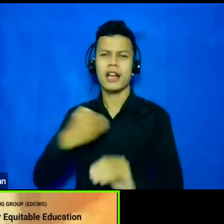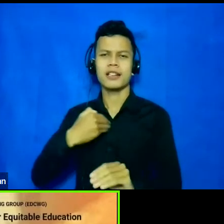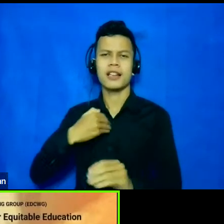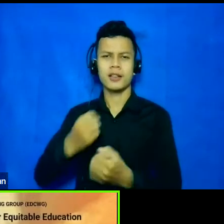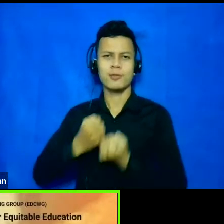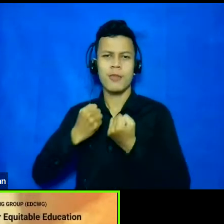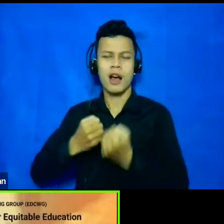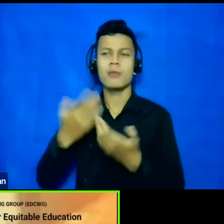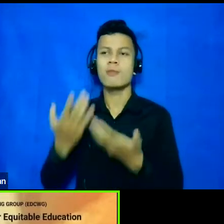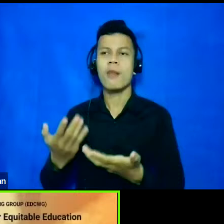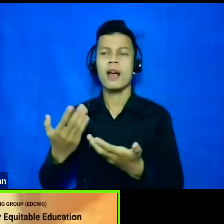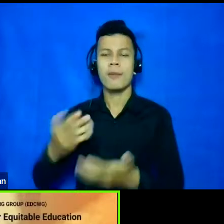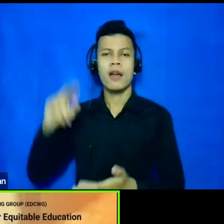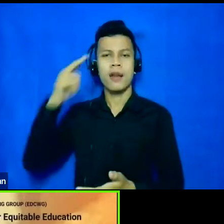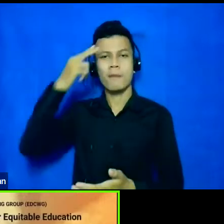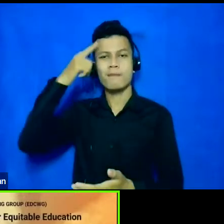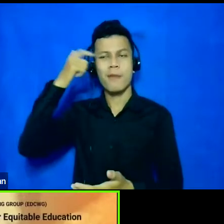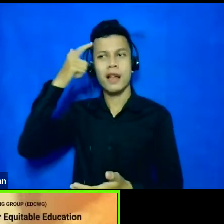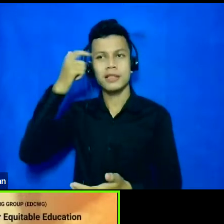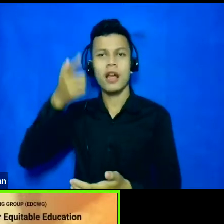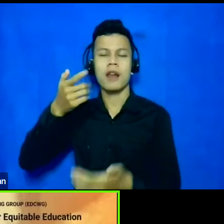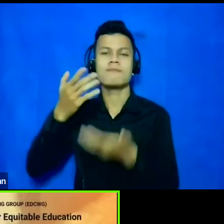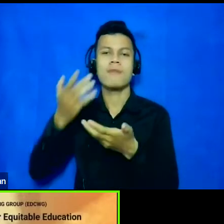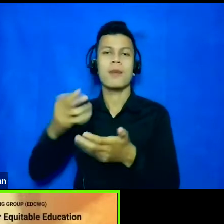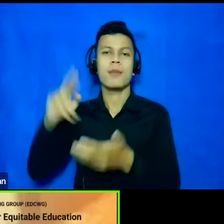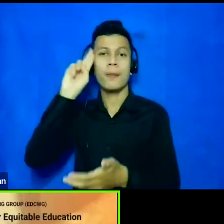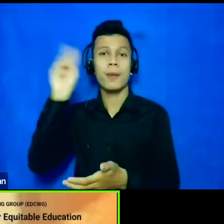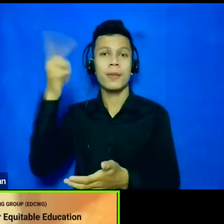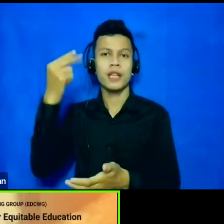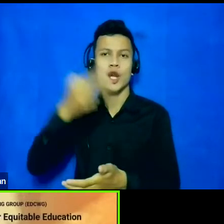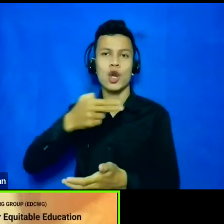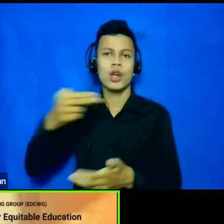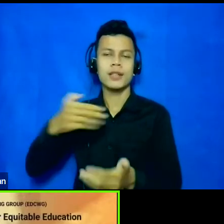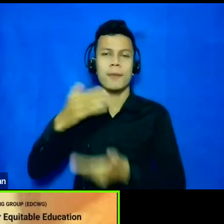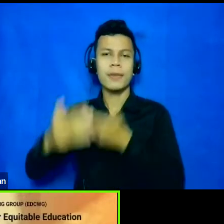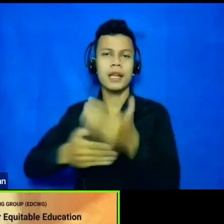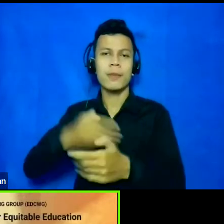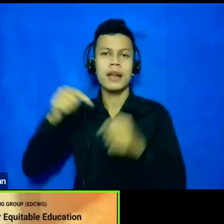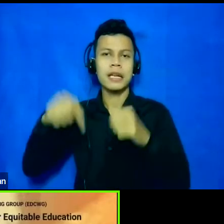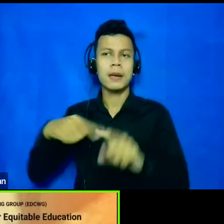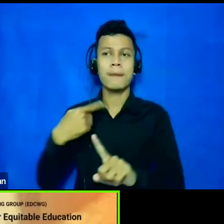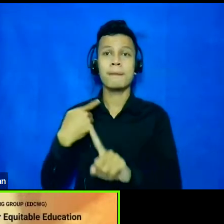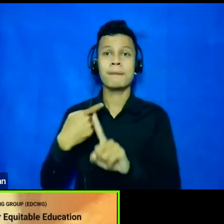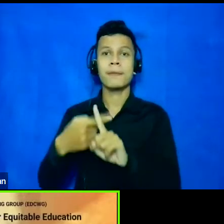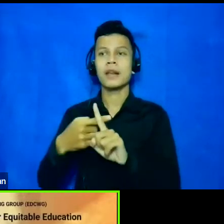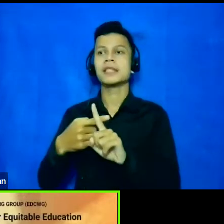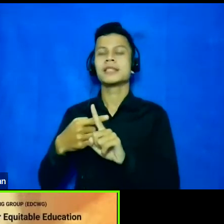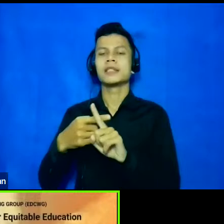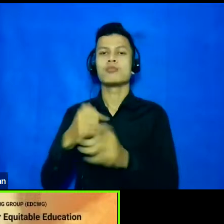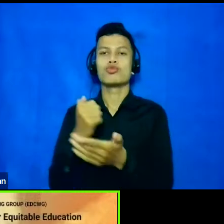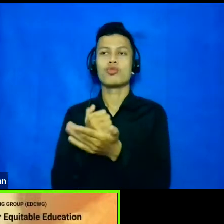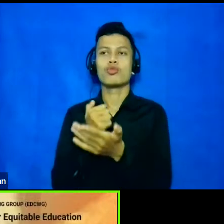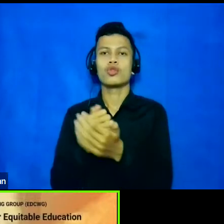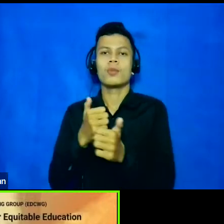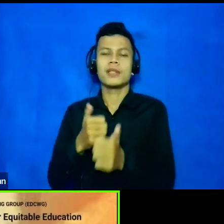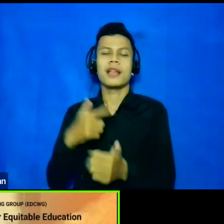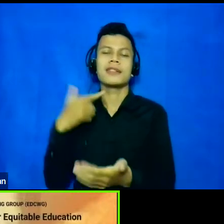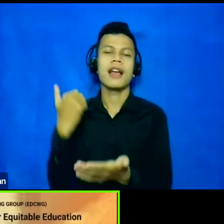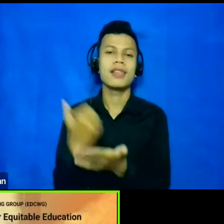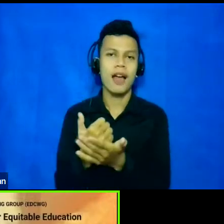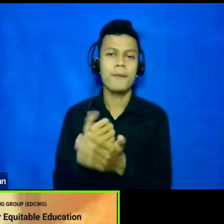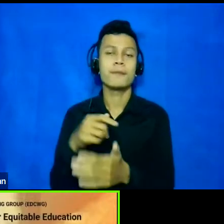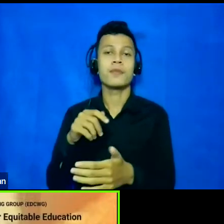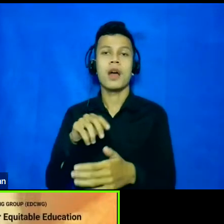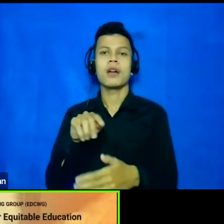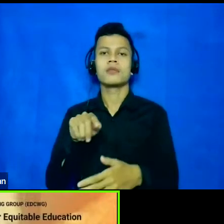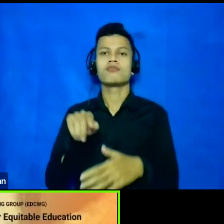these visions into concrete actions. And of course, there is no one size fits all, obviously. I'm glad that